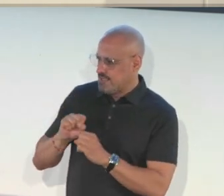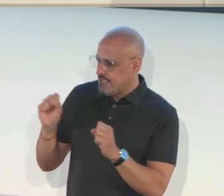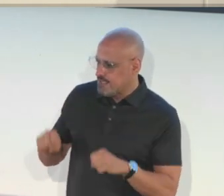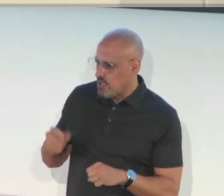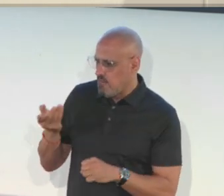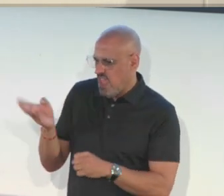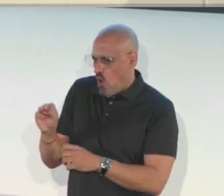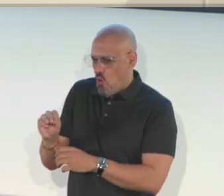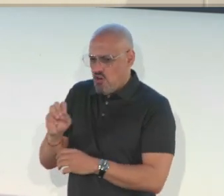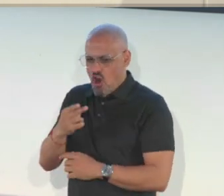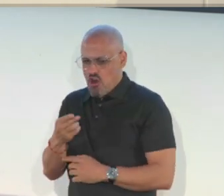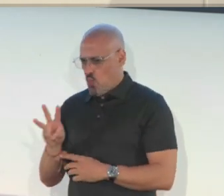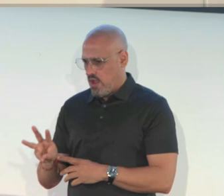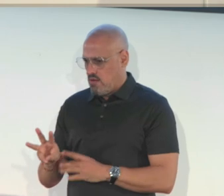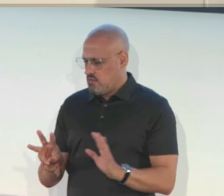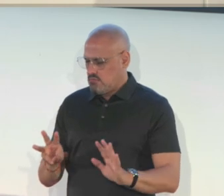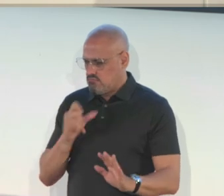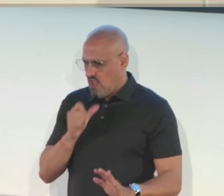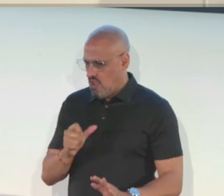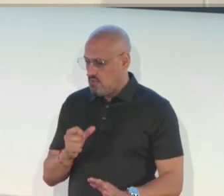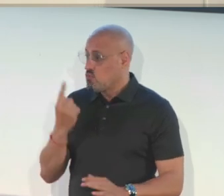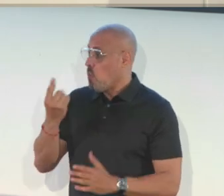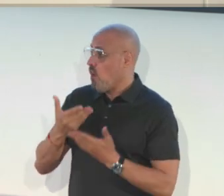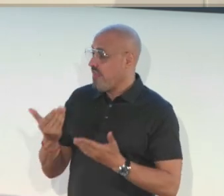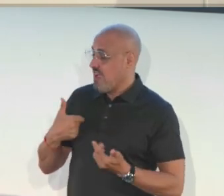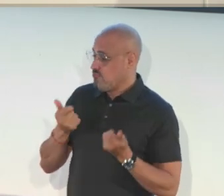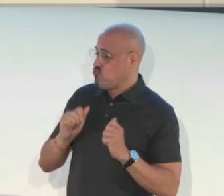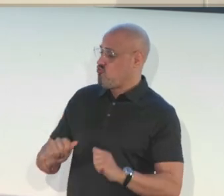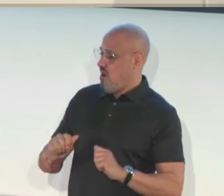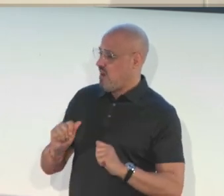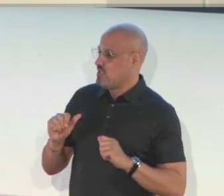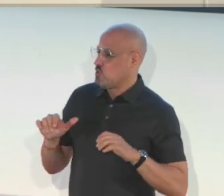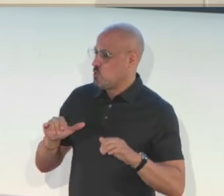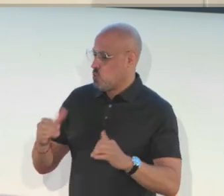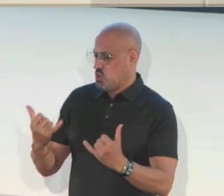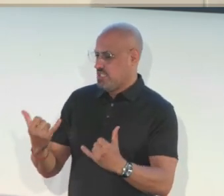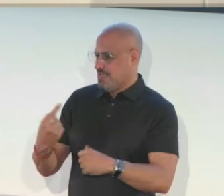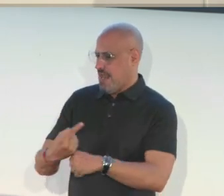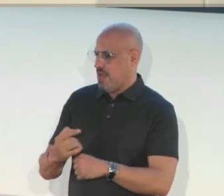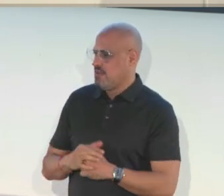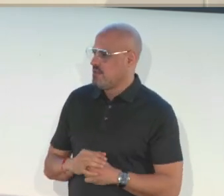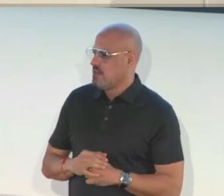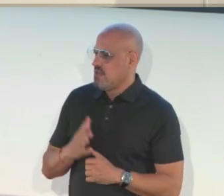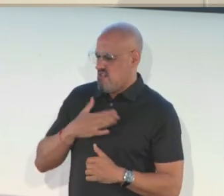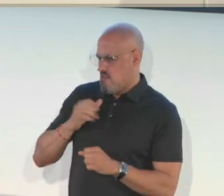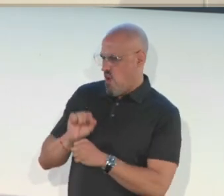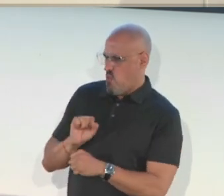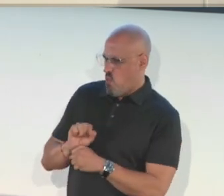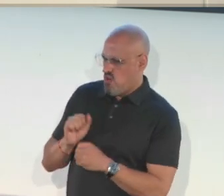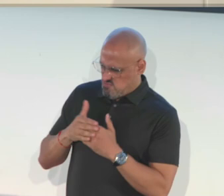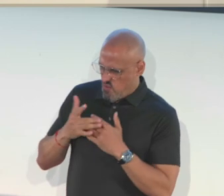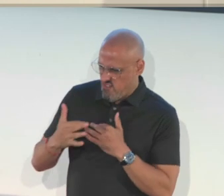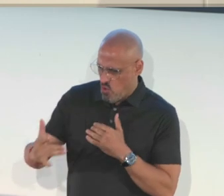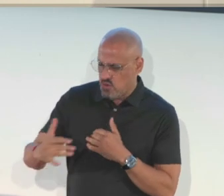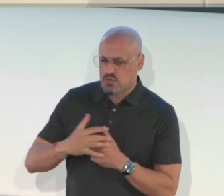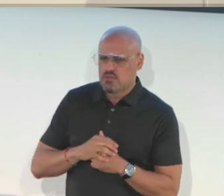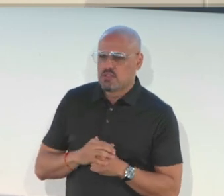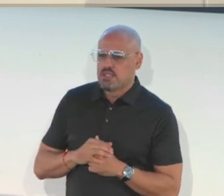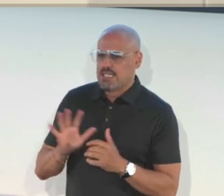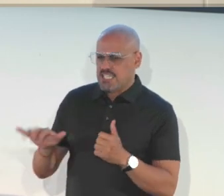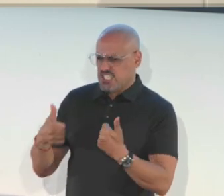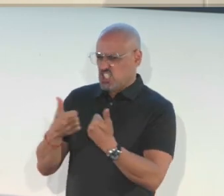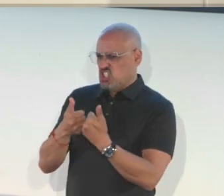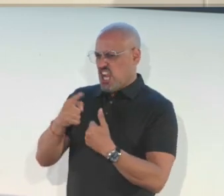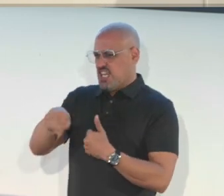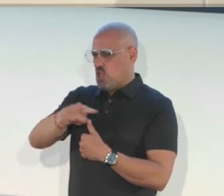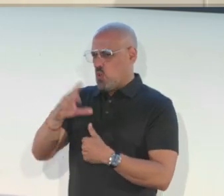think that one of the things that I'm trying to do today and in my work moving forward is challenge